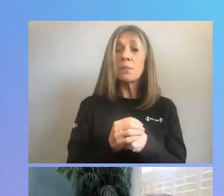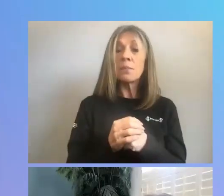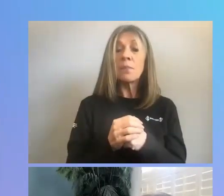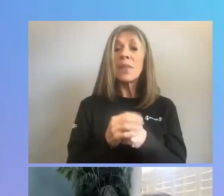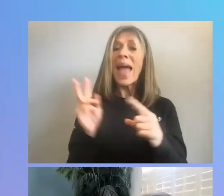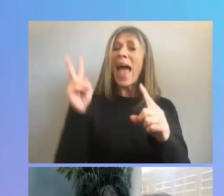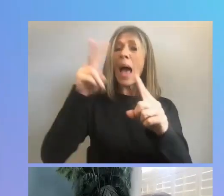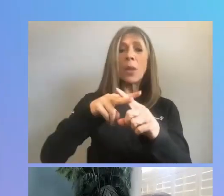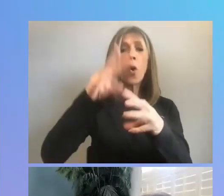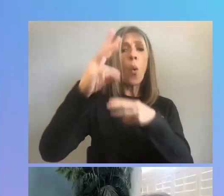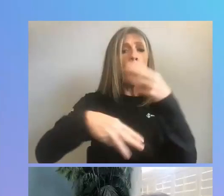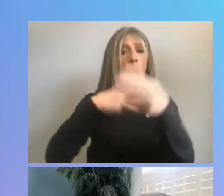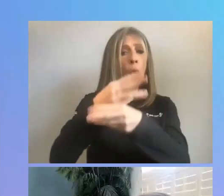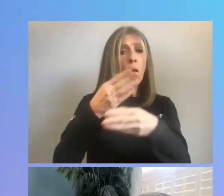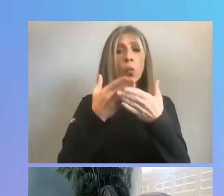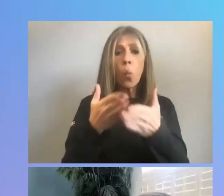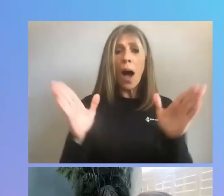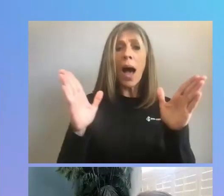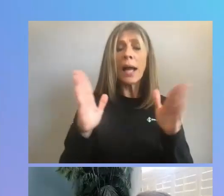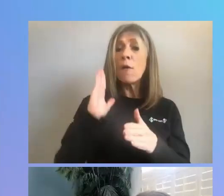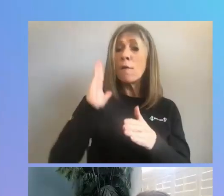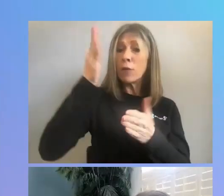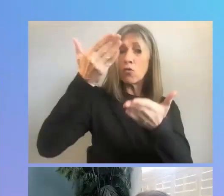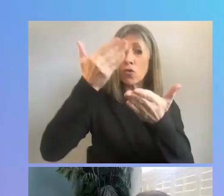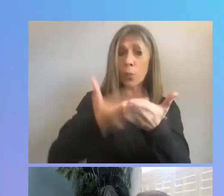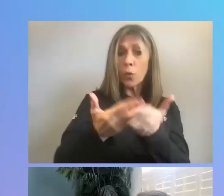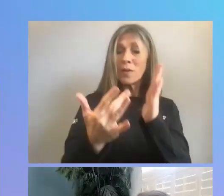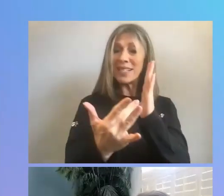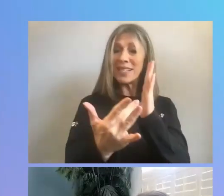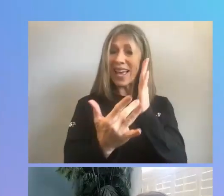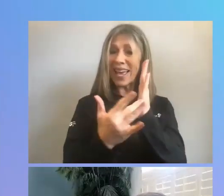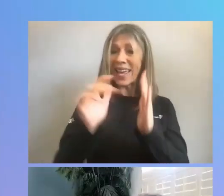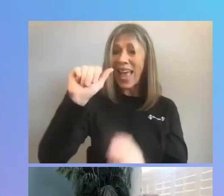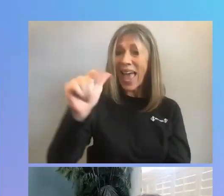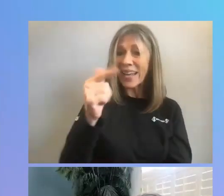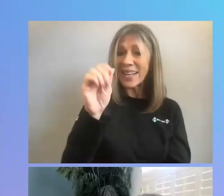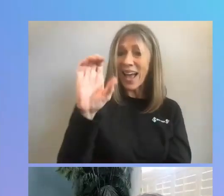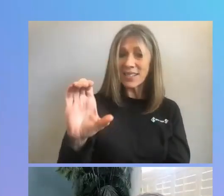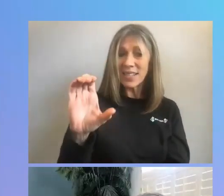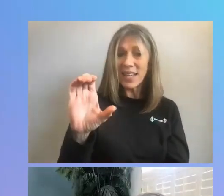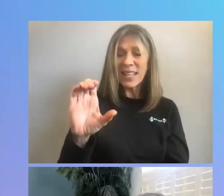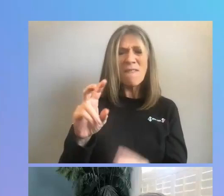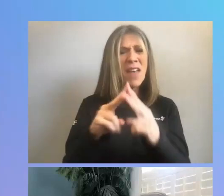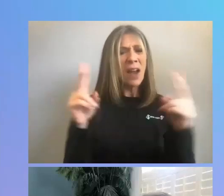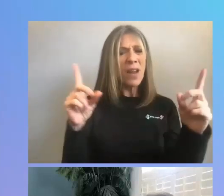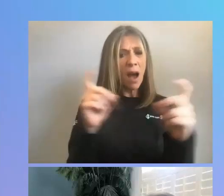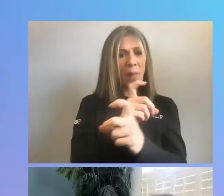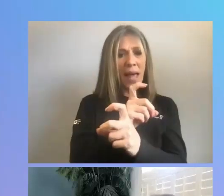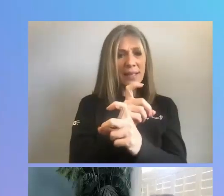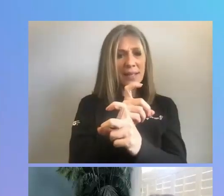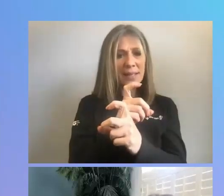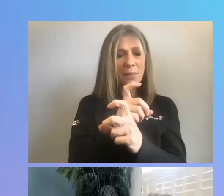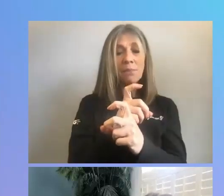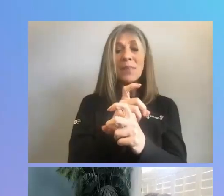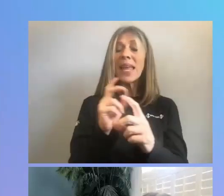applicable worldwide, future-proof, tech-agnostic. It's really complex. It's